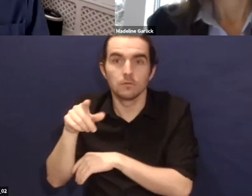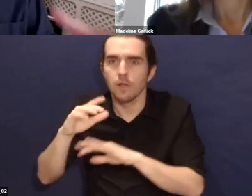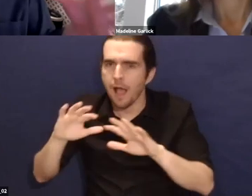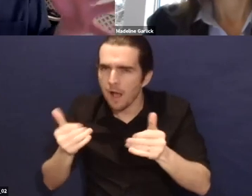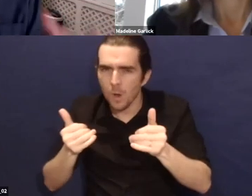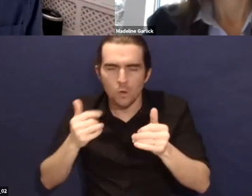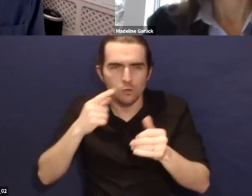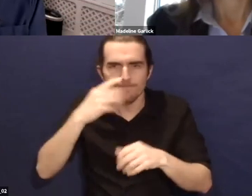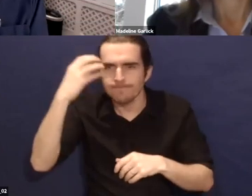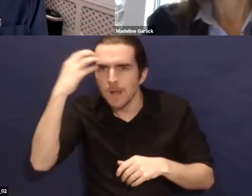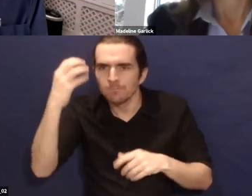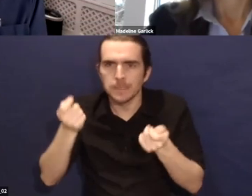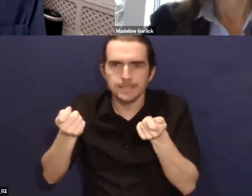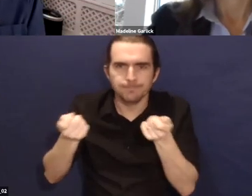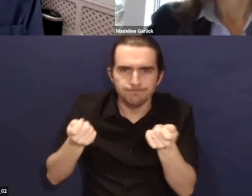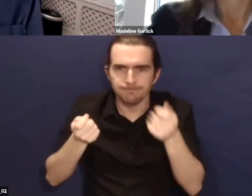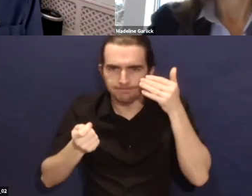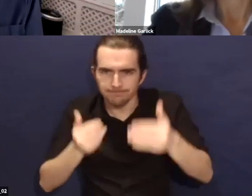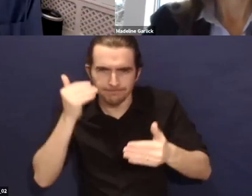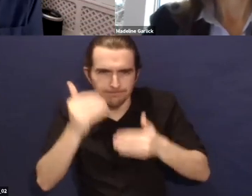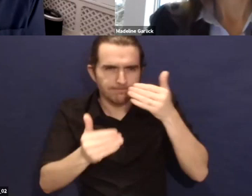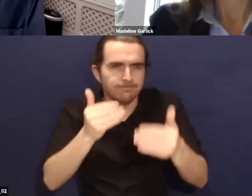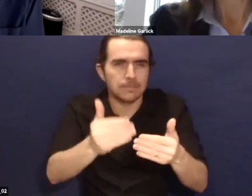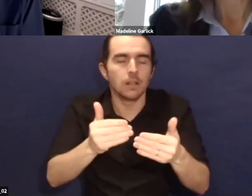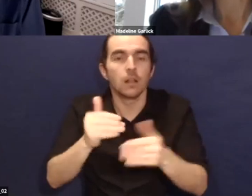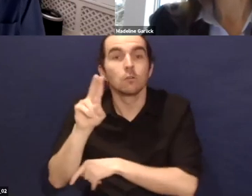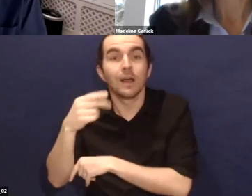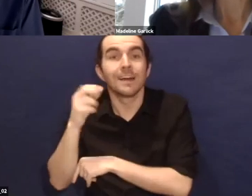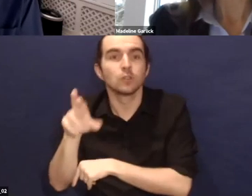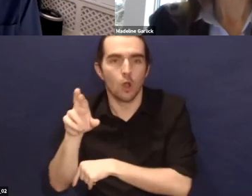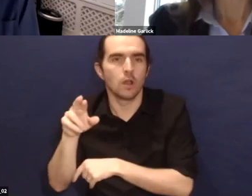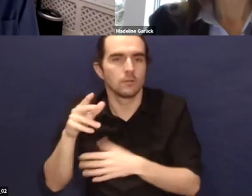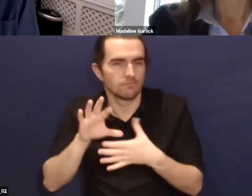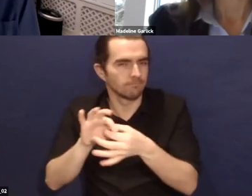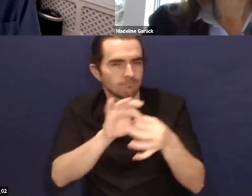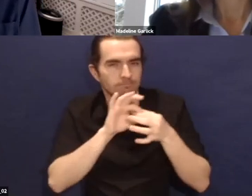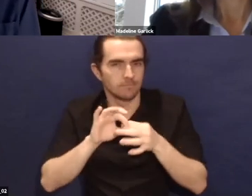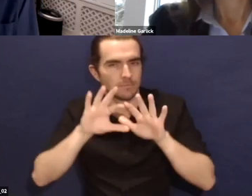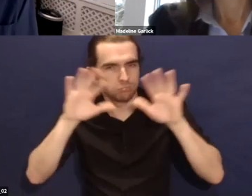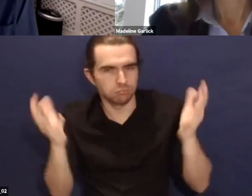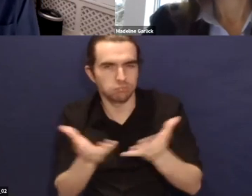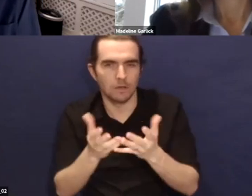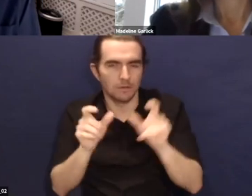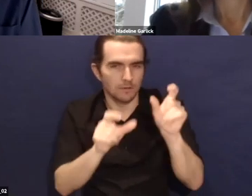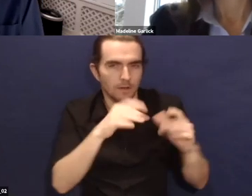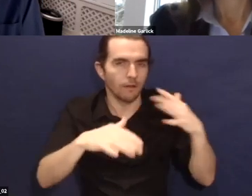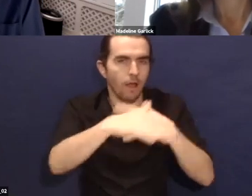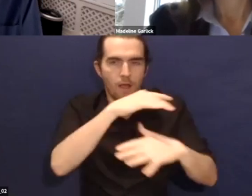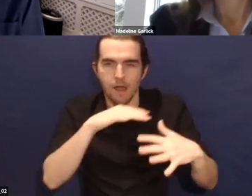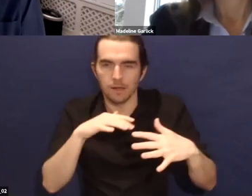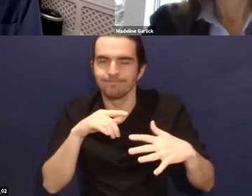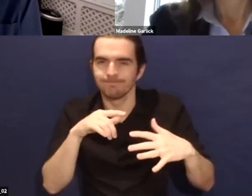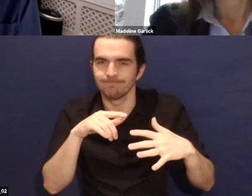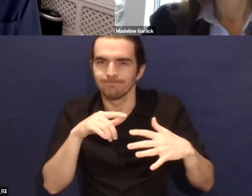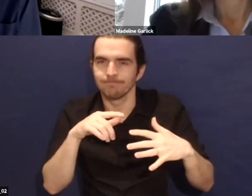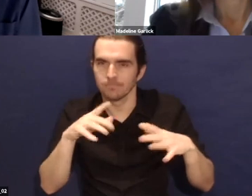that during protracted displacement, if only we didn't have protracted displacement, if only displacement was short to